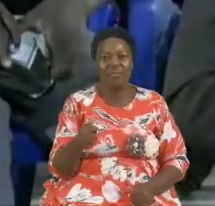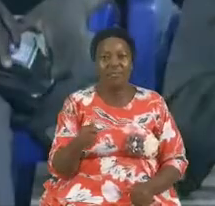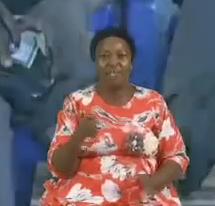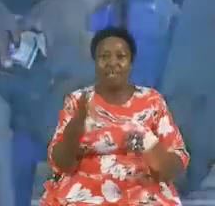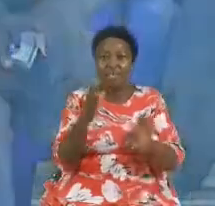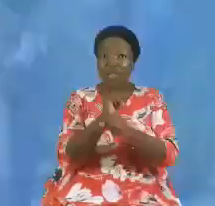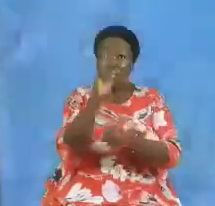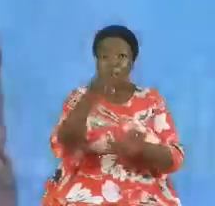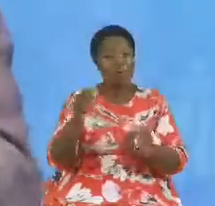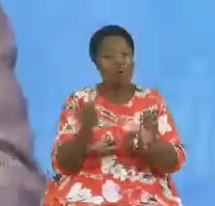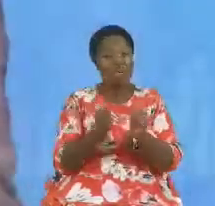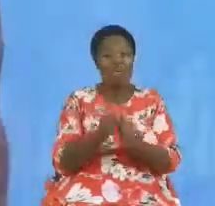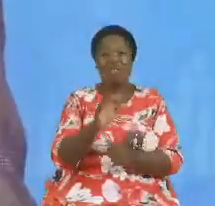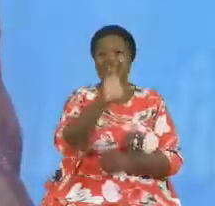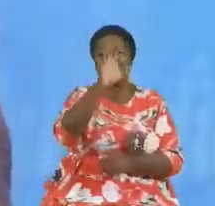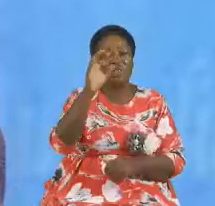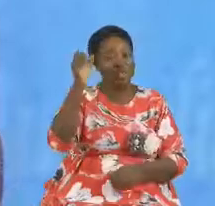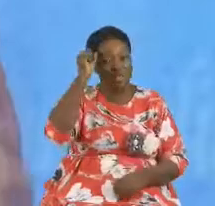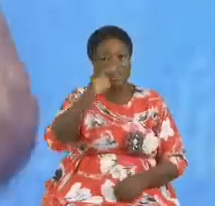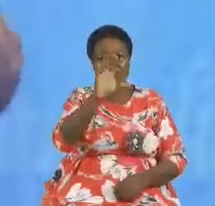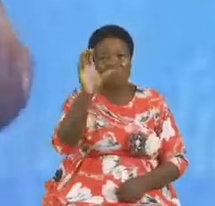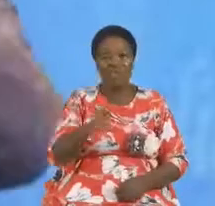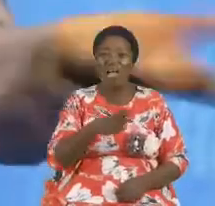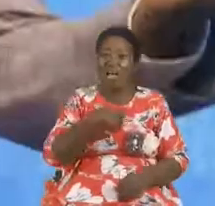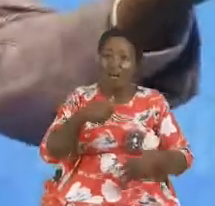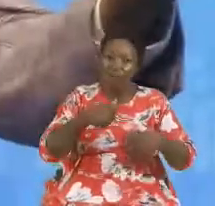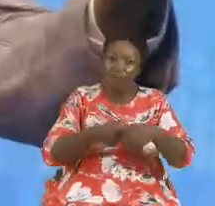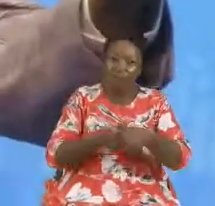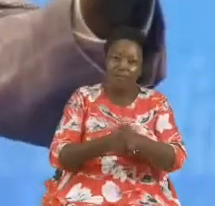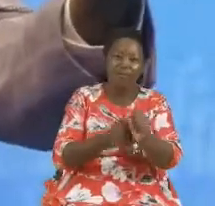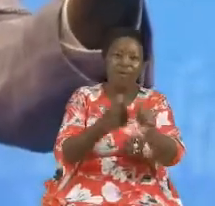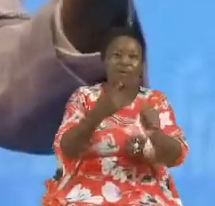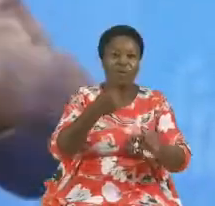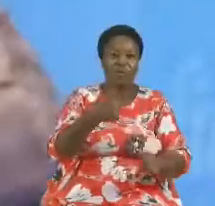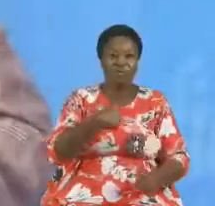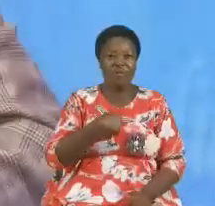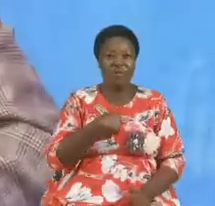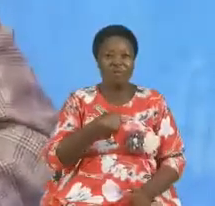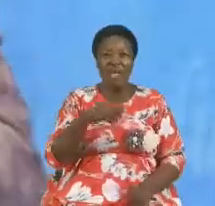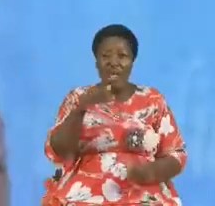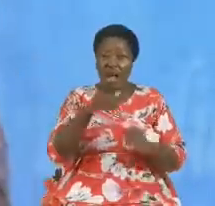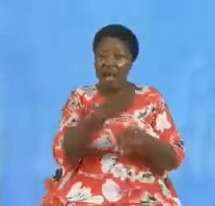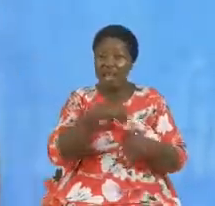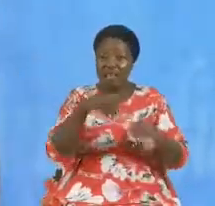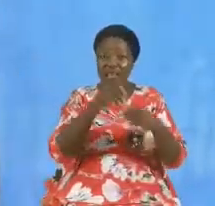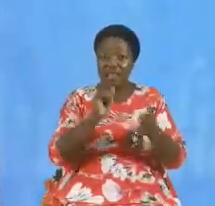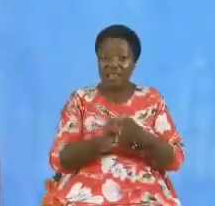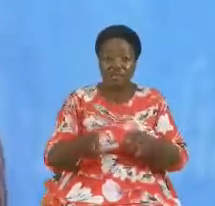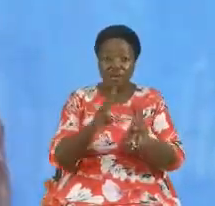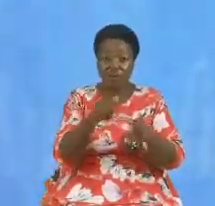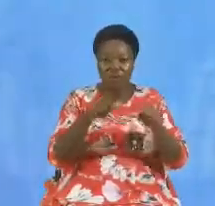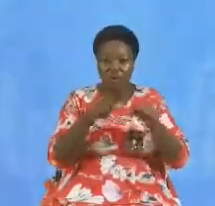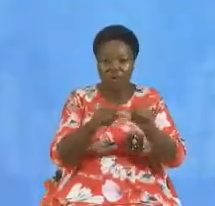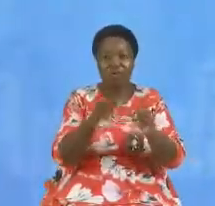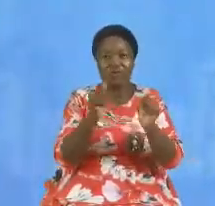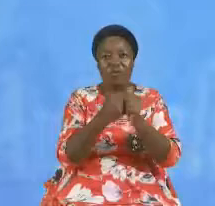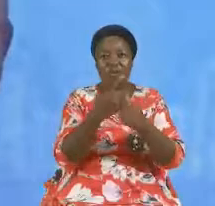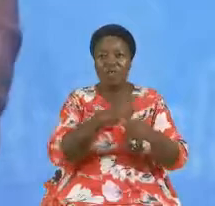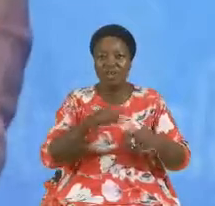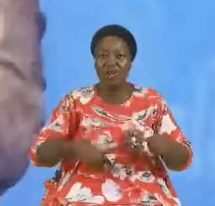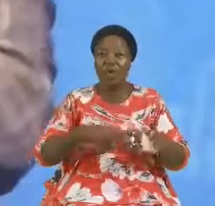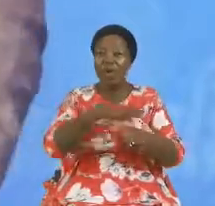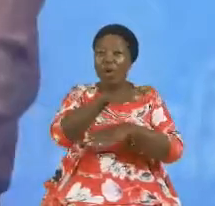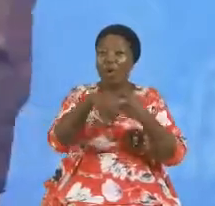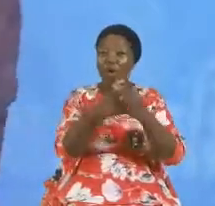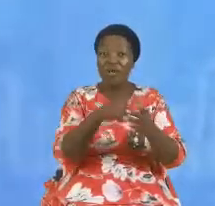him deny himself, take up his cross and follow me. And in that